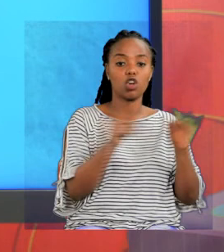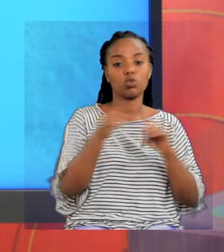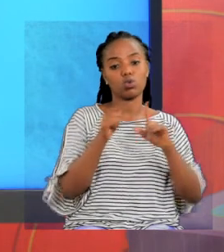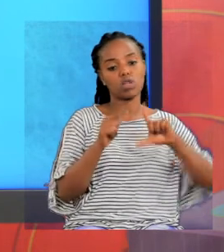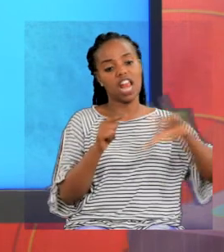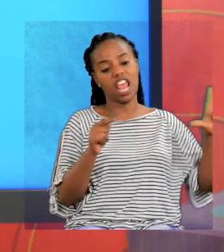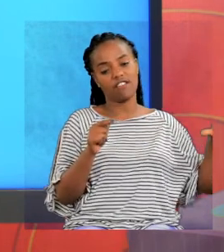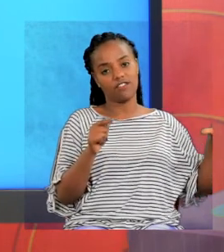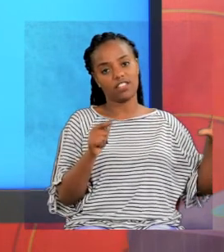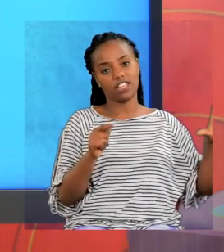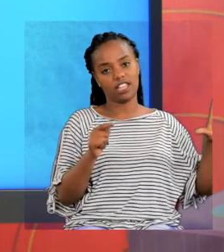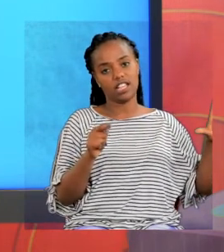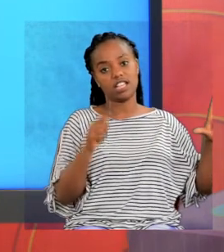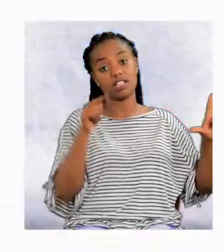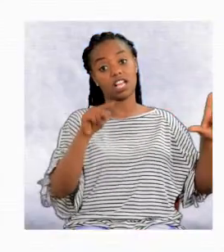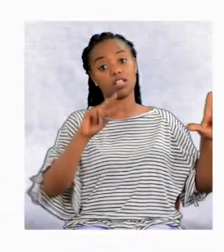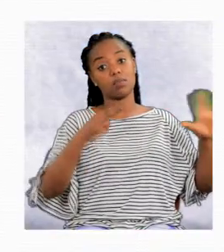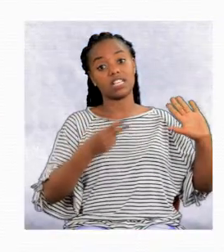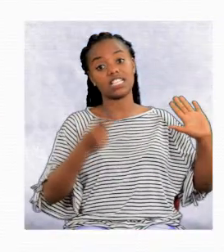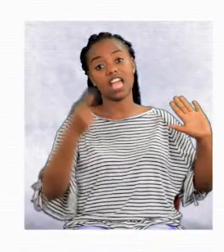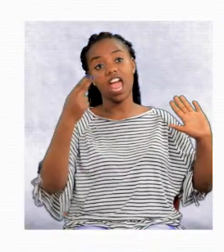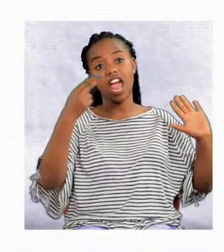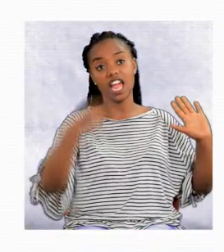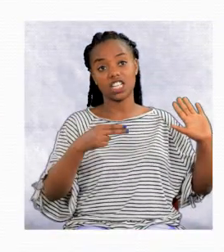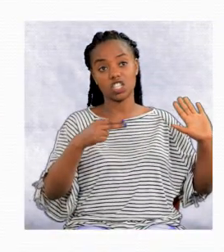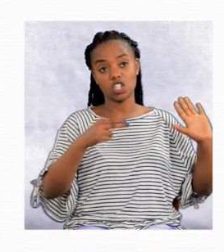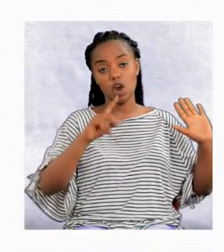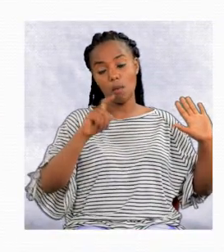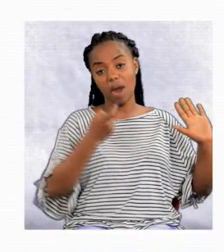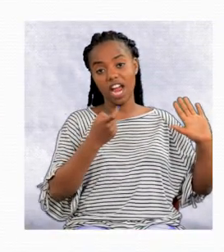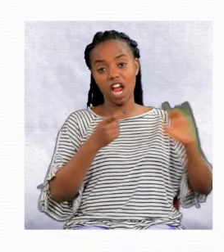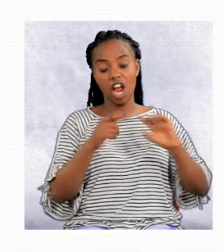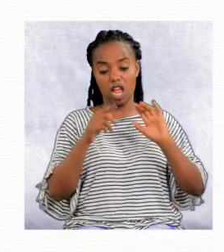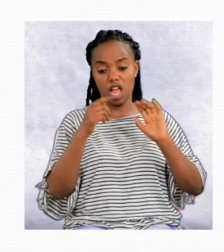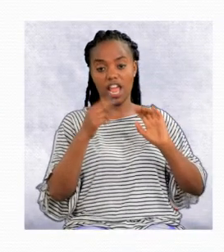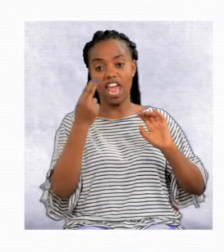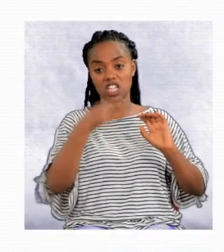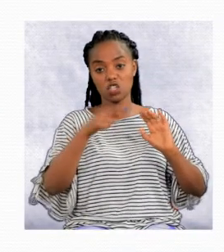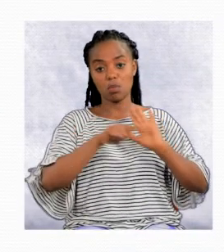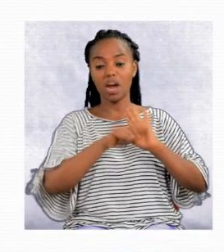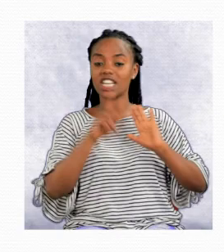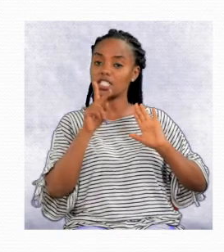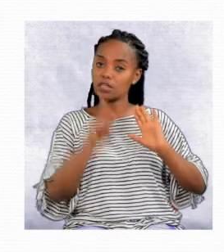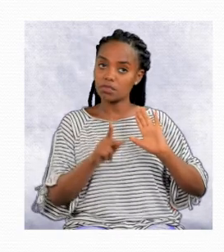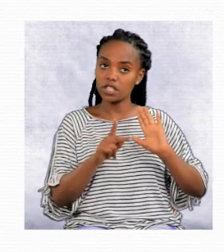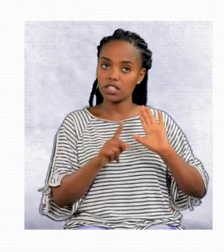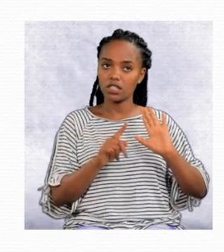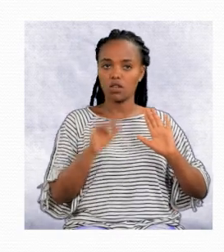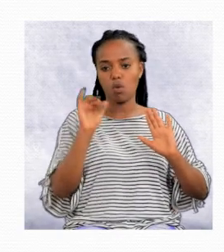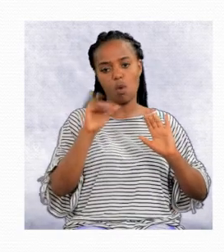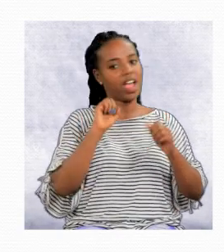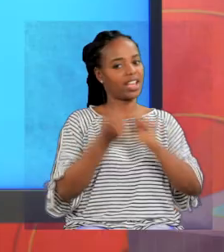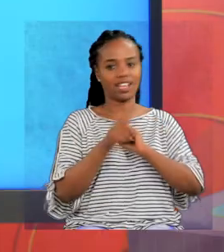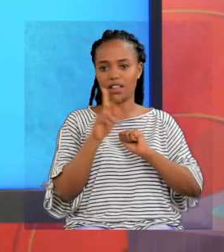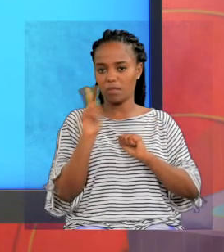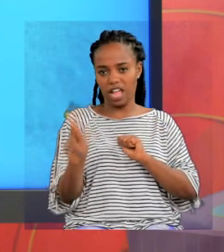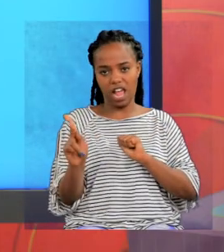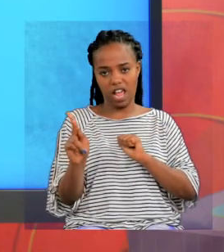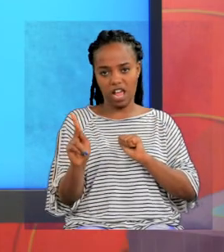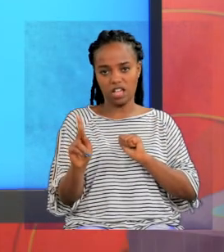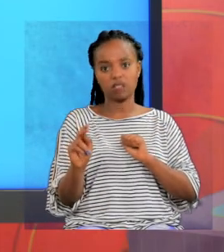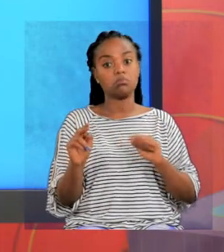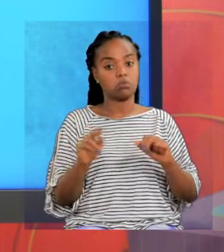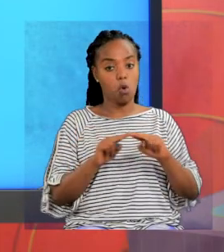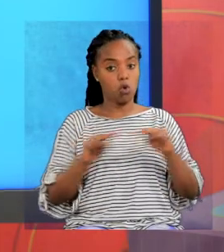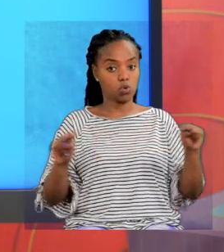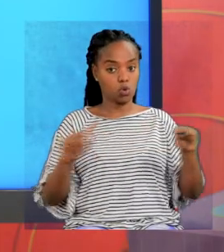left, this means h minus p. Y coordinate do not change since the line is